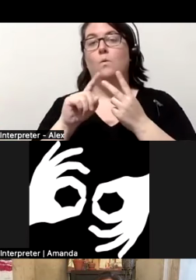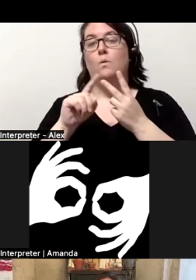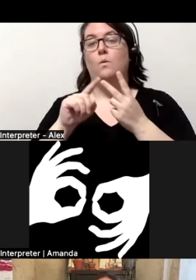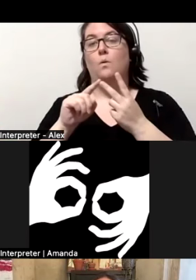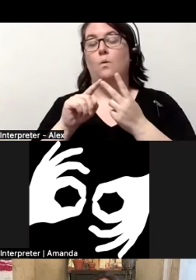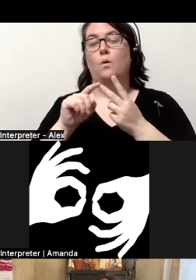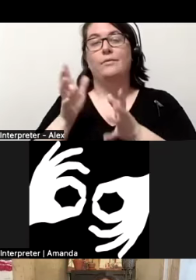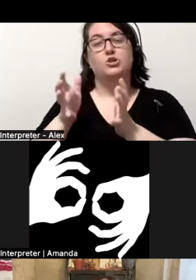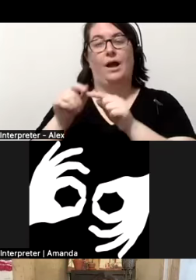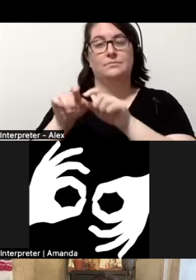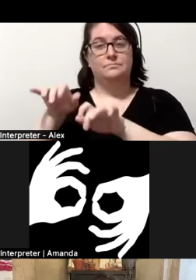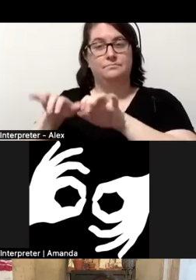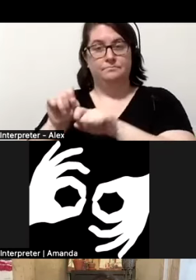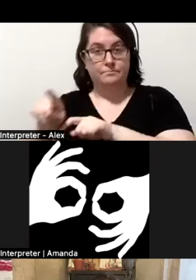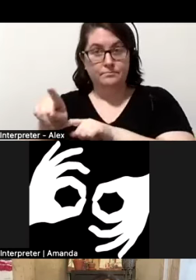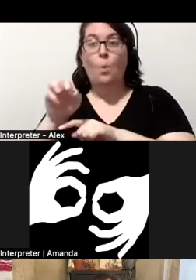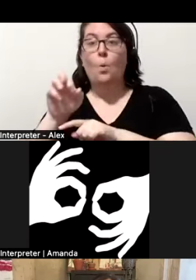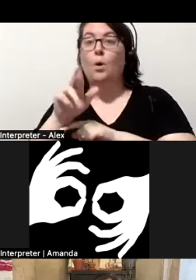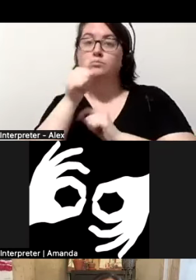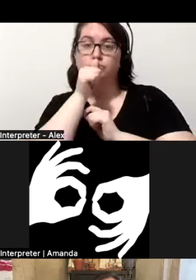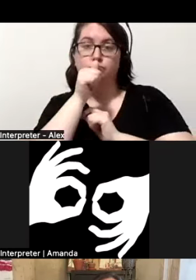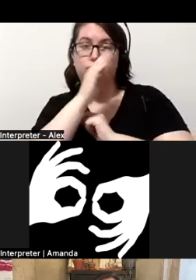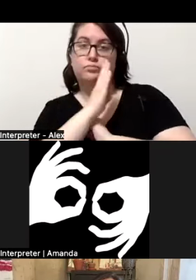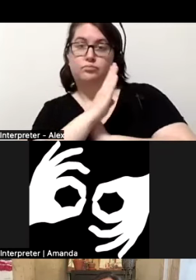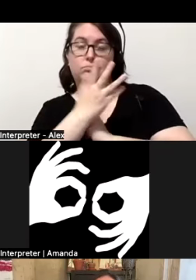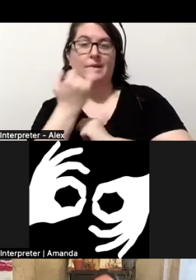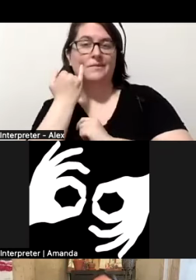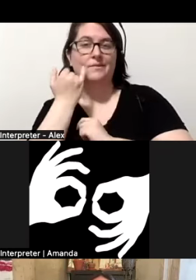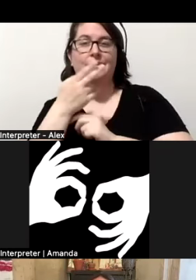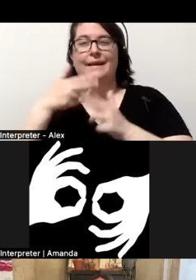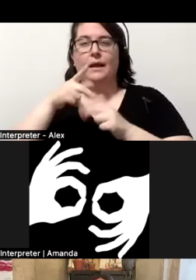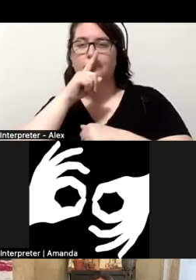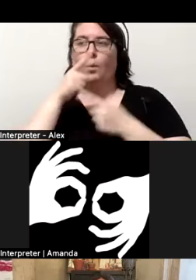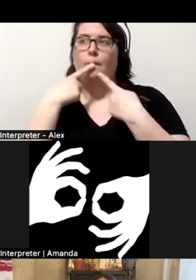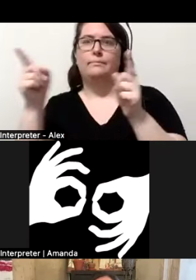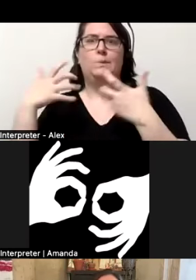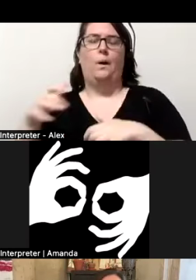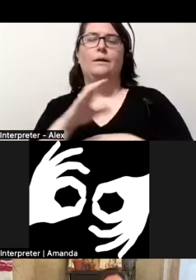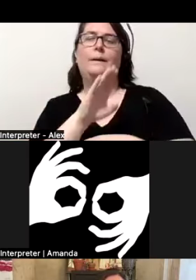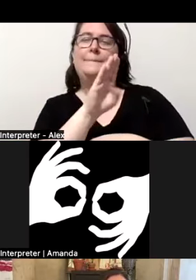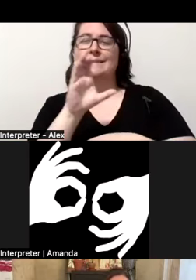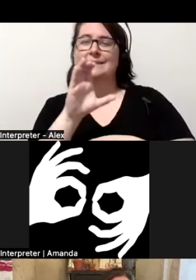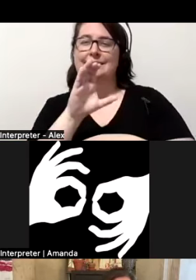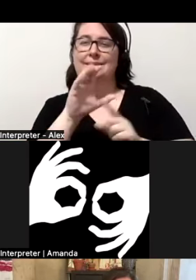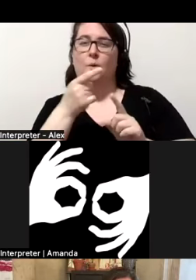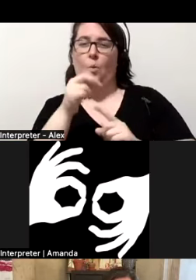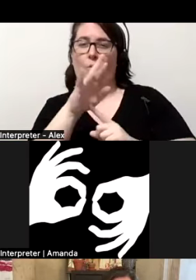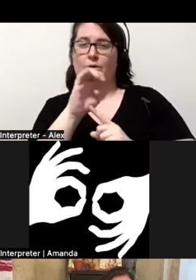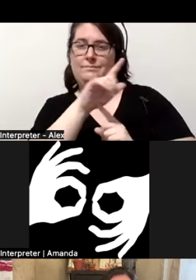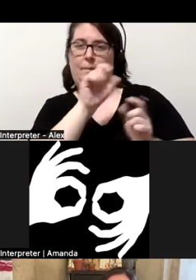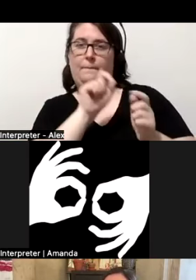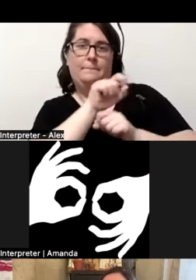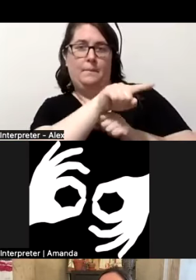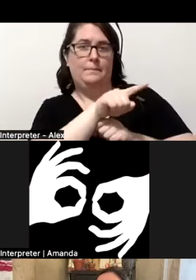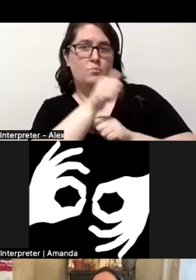chat, or you can direct message BC Gory if you don't want to ask that question publicly. We have a lot of information